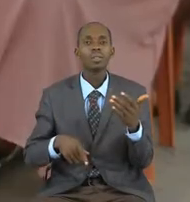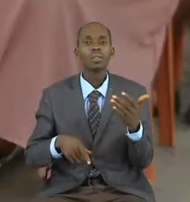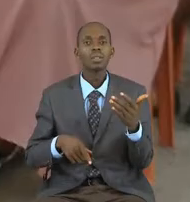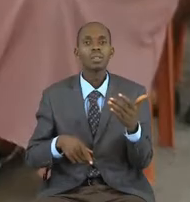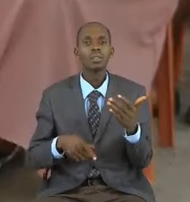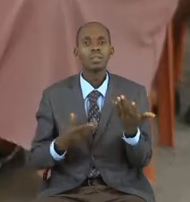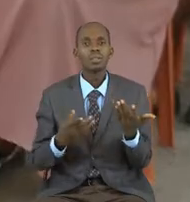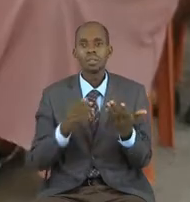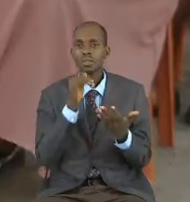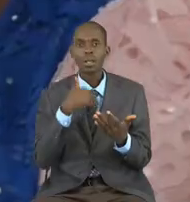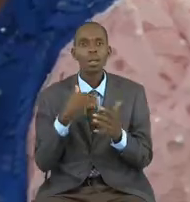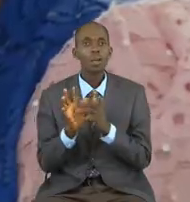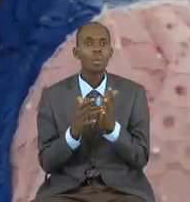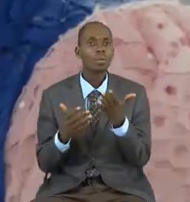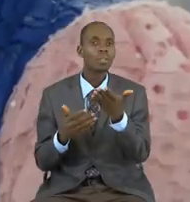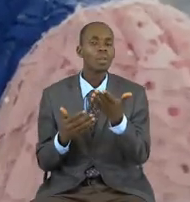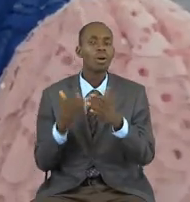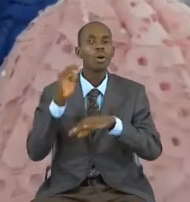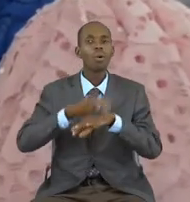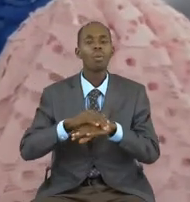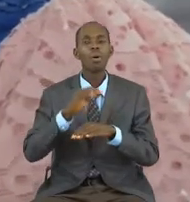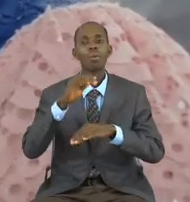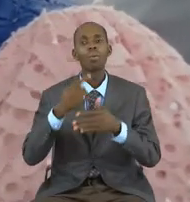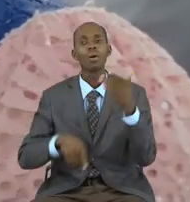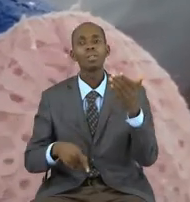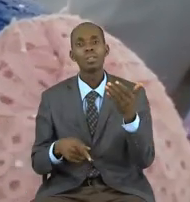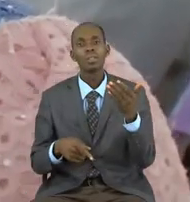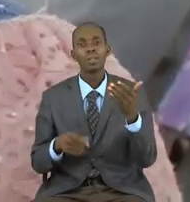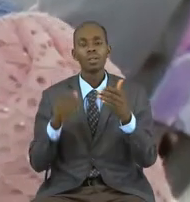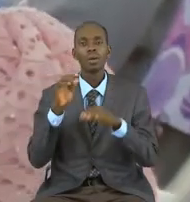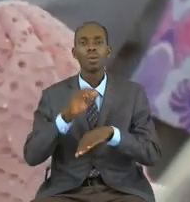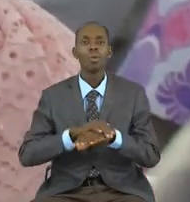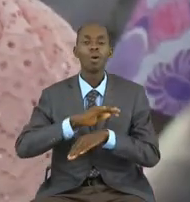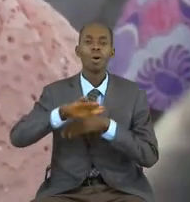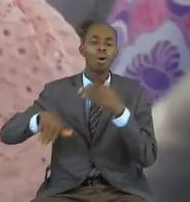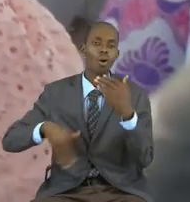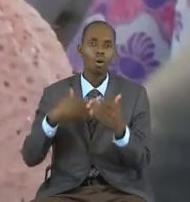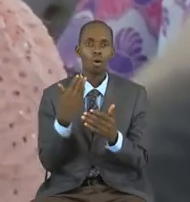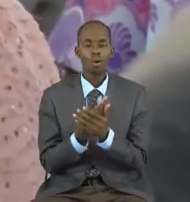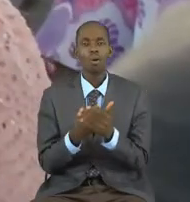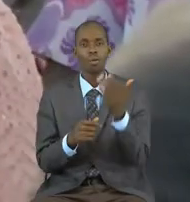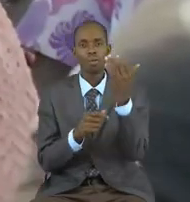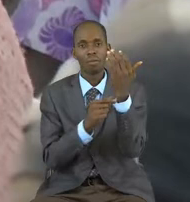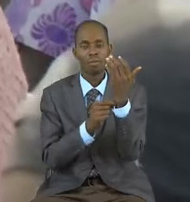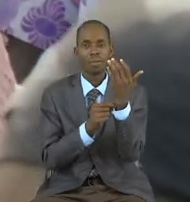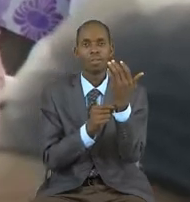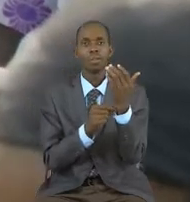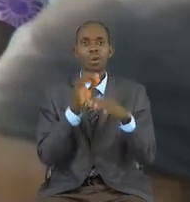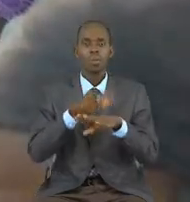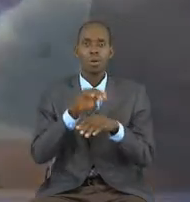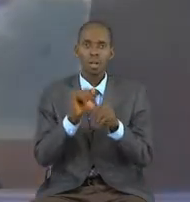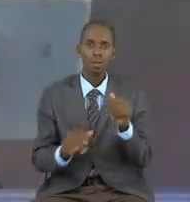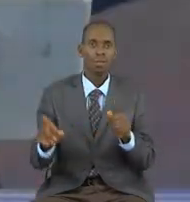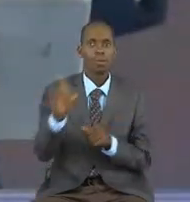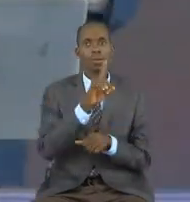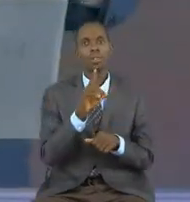hear you. Say it louder. It will happen to you. I will pour out my